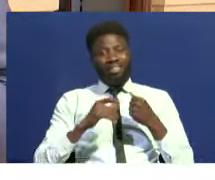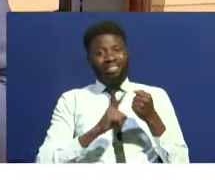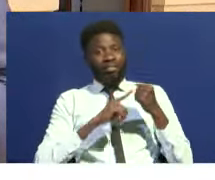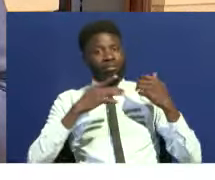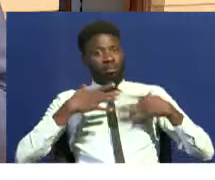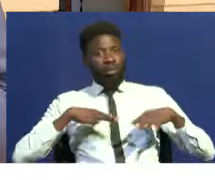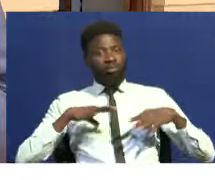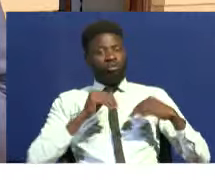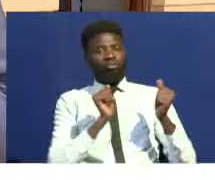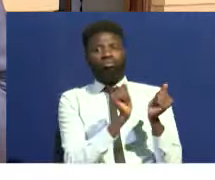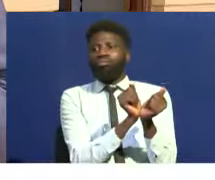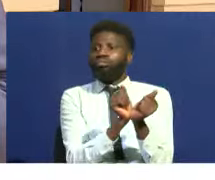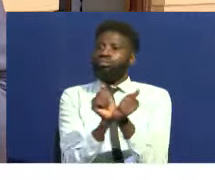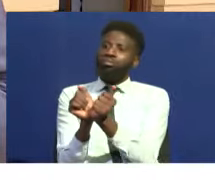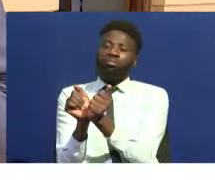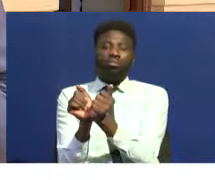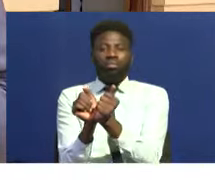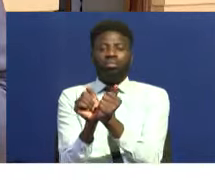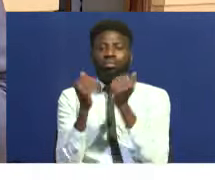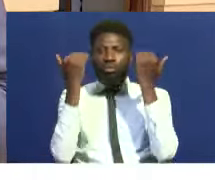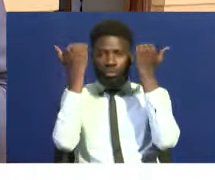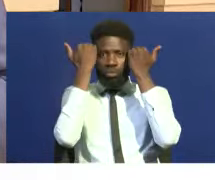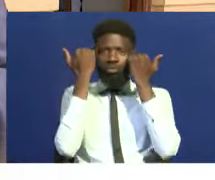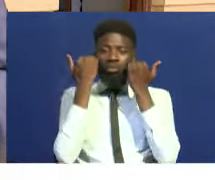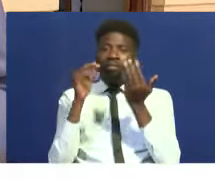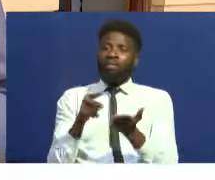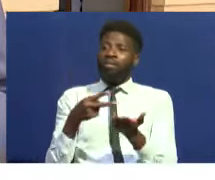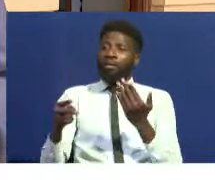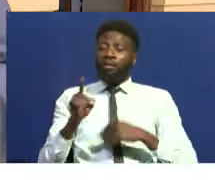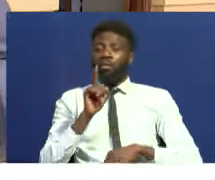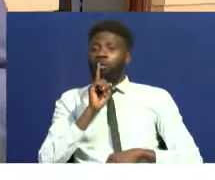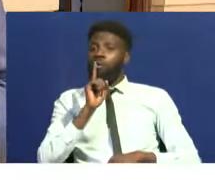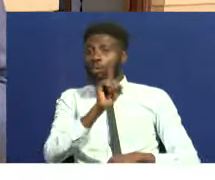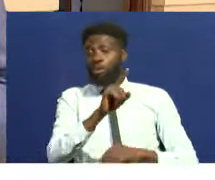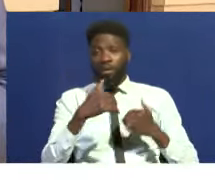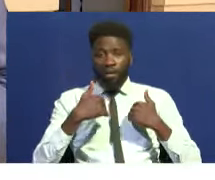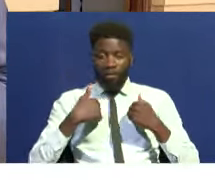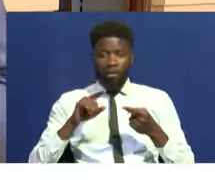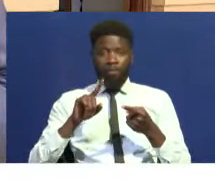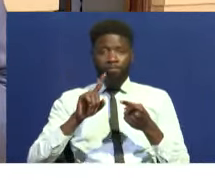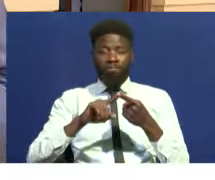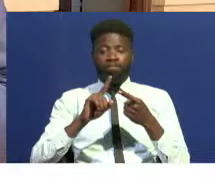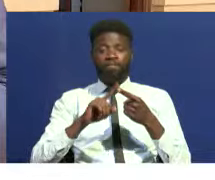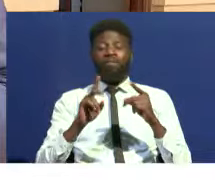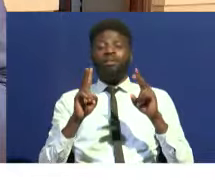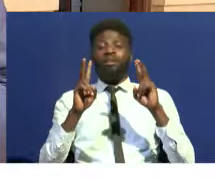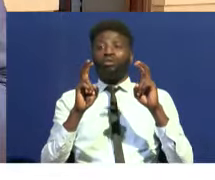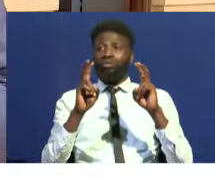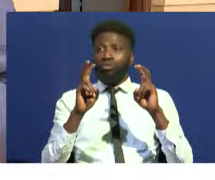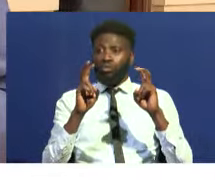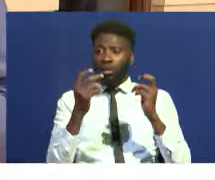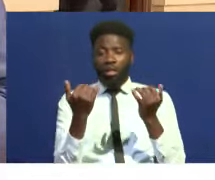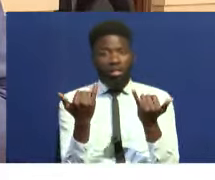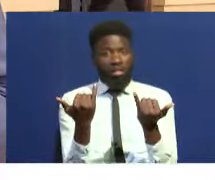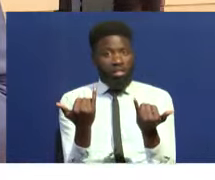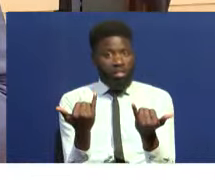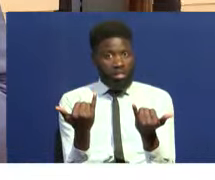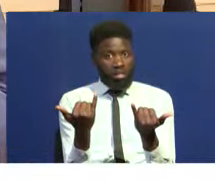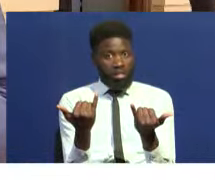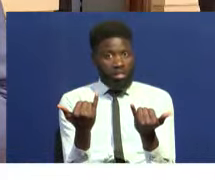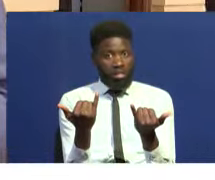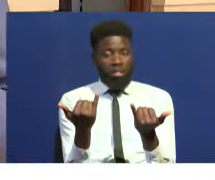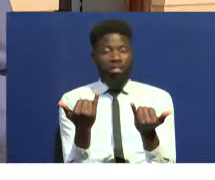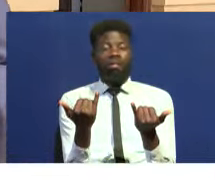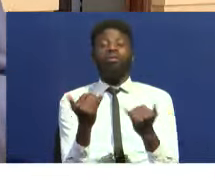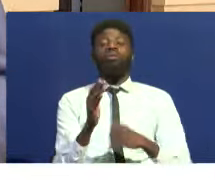issued today by Bahati Mwamuye include that, number 1, this matters, or the 8th, and that will be